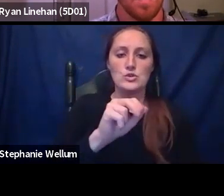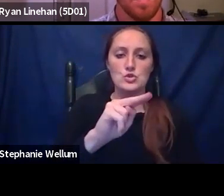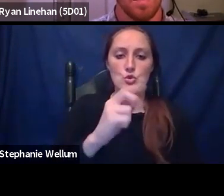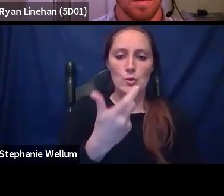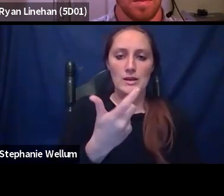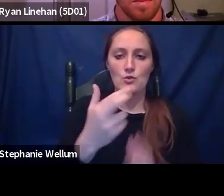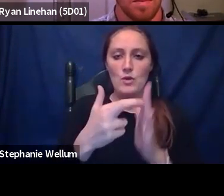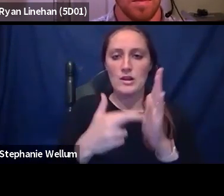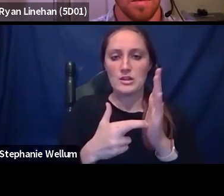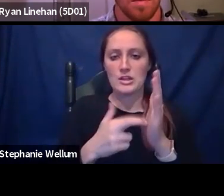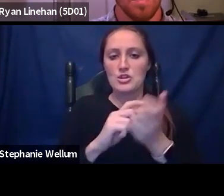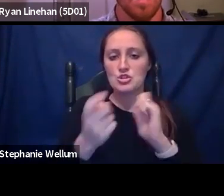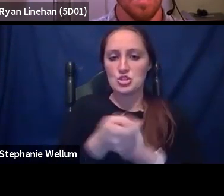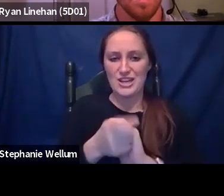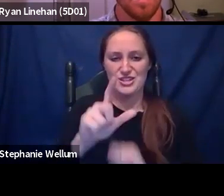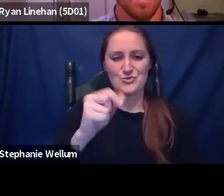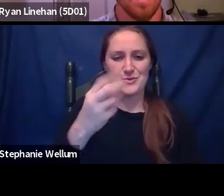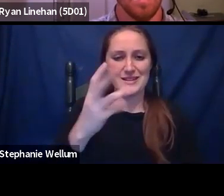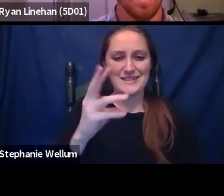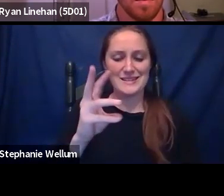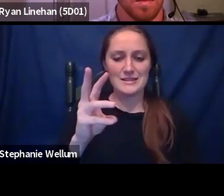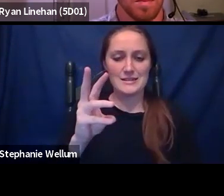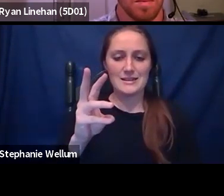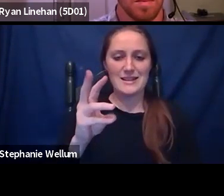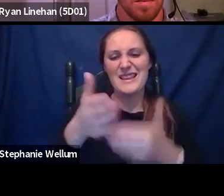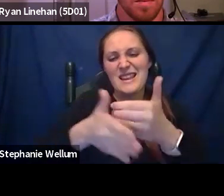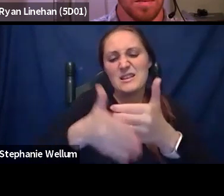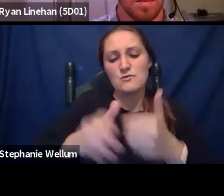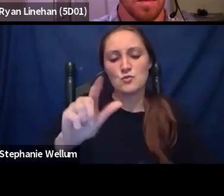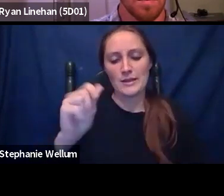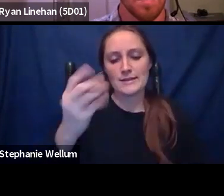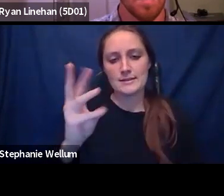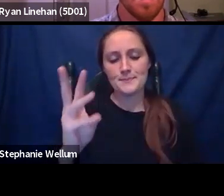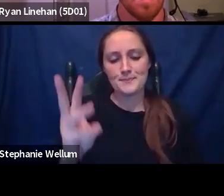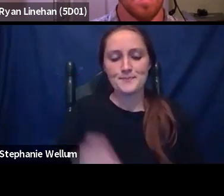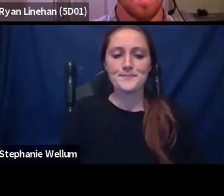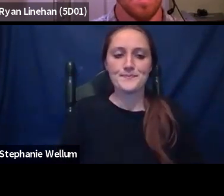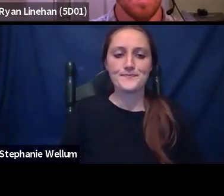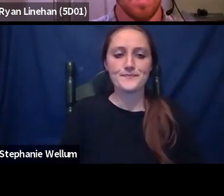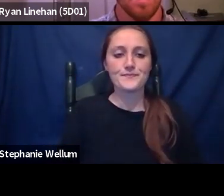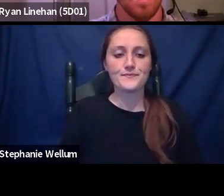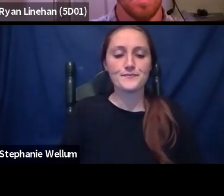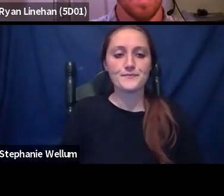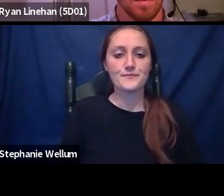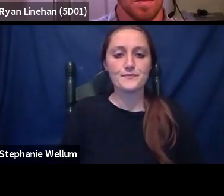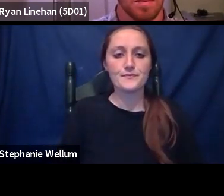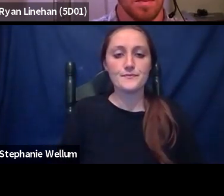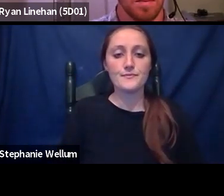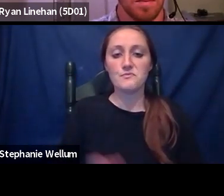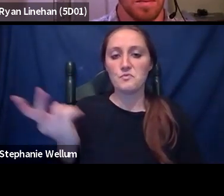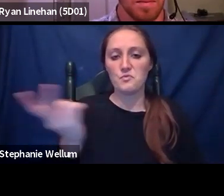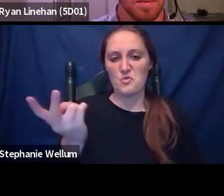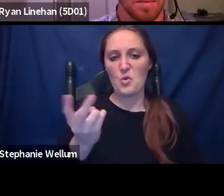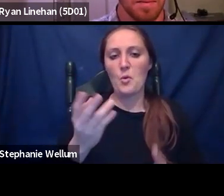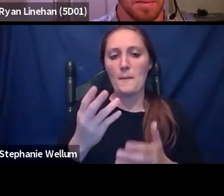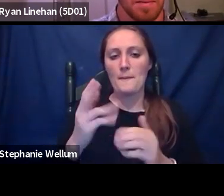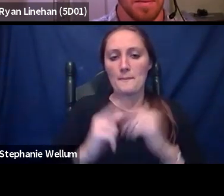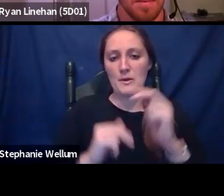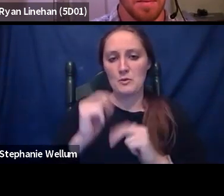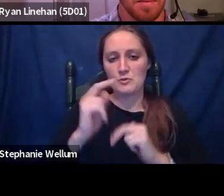in 2016, late 2016. So those were developed under the previous